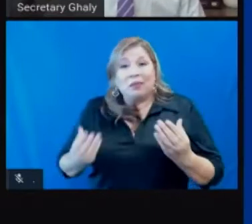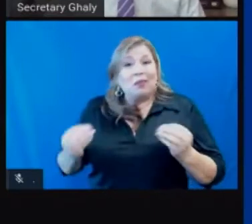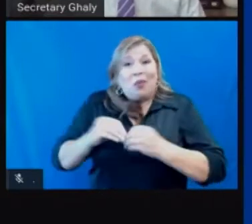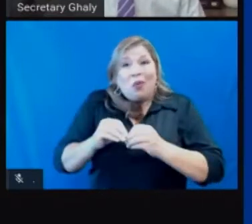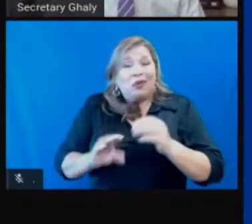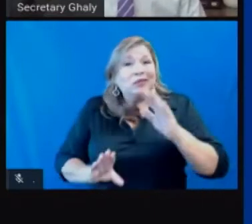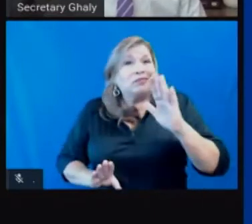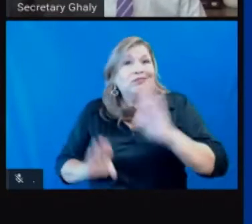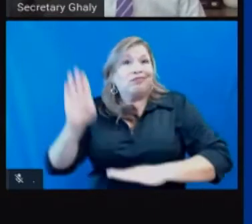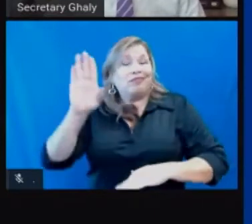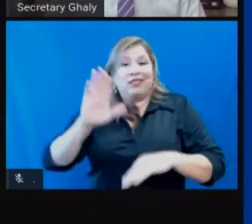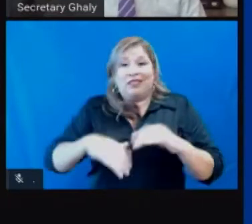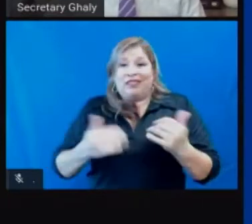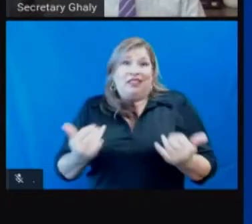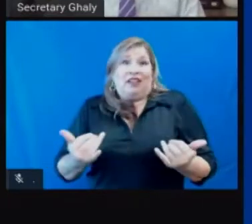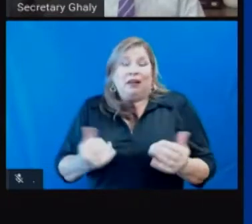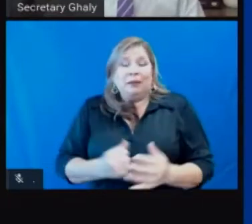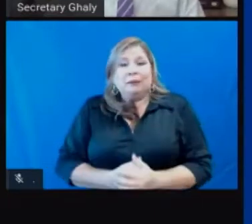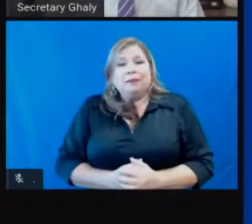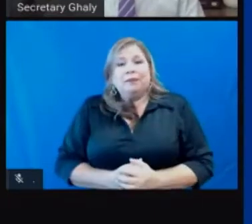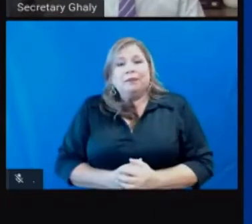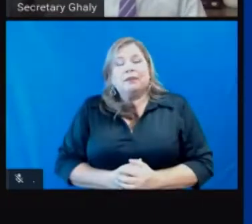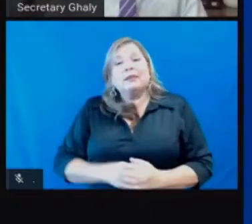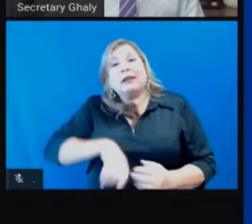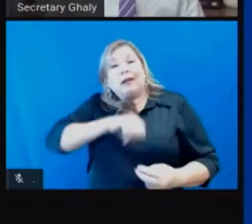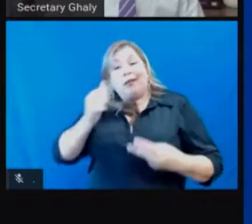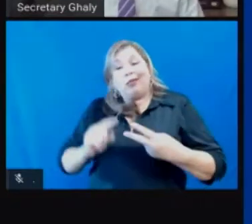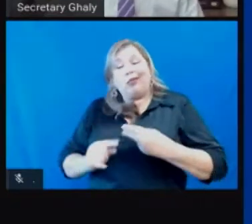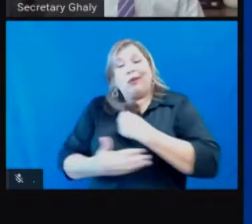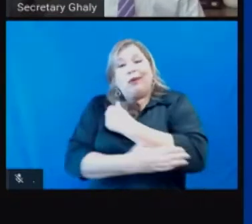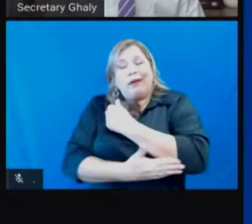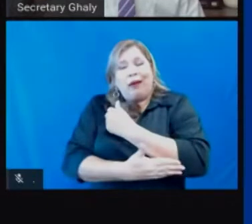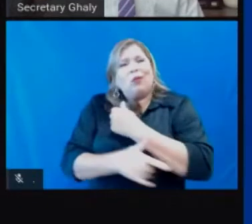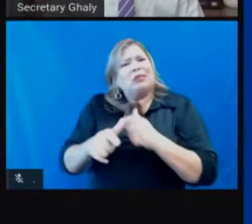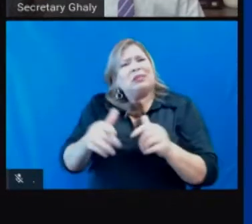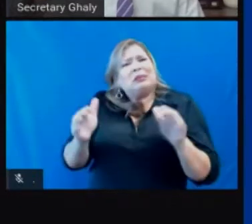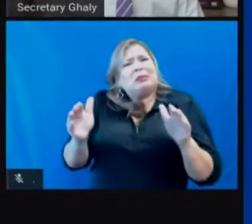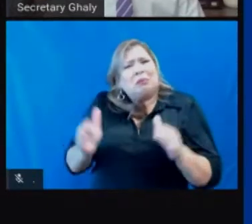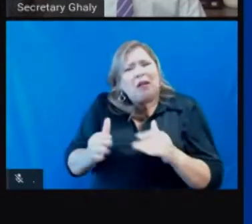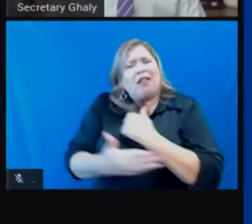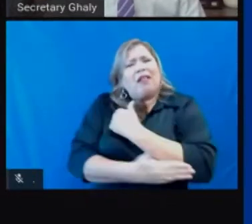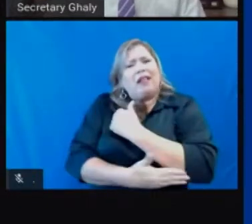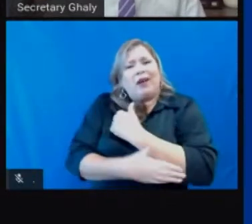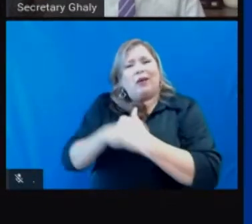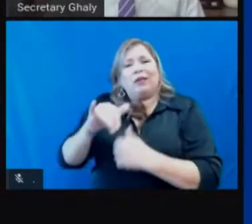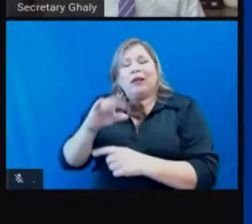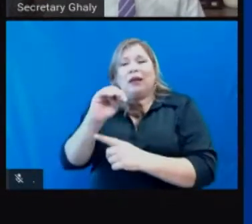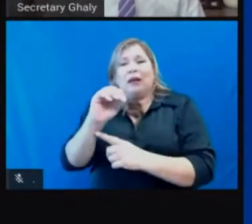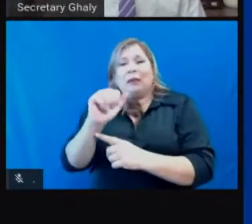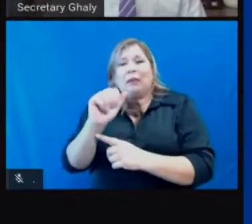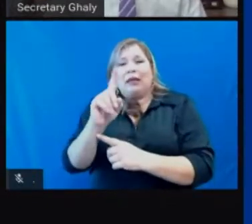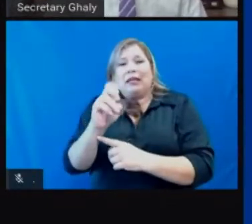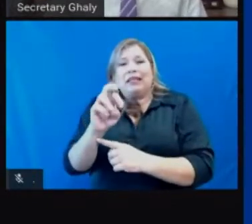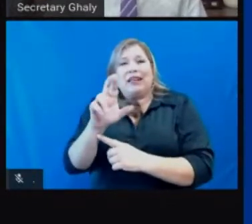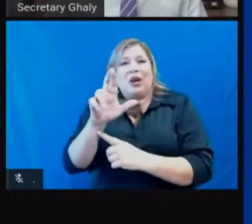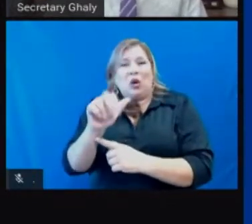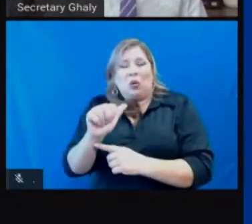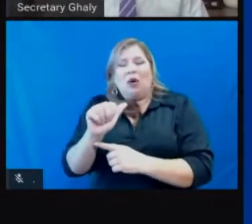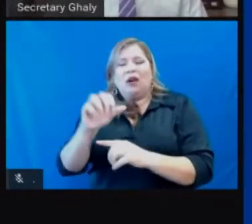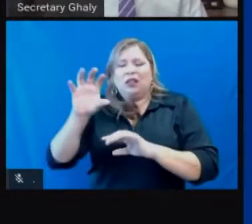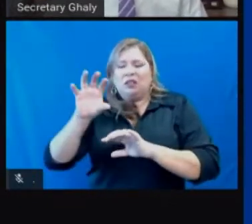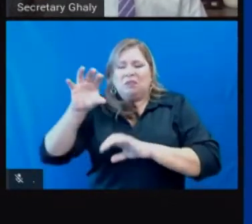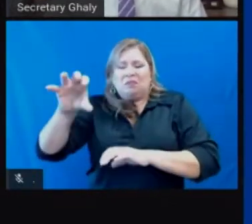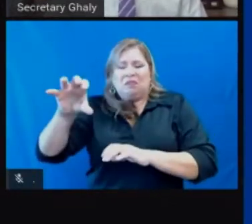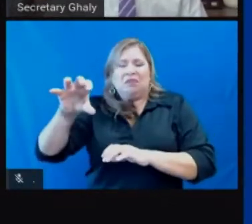this report today. Madera County, sure, smaller county versus LA, geographically separated, but